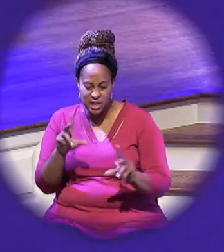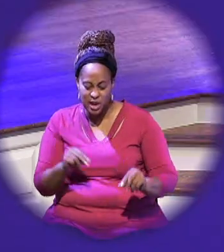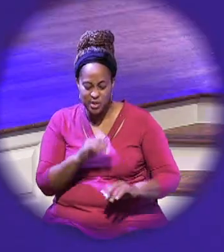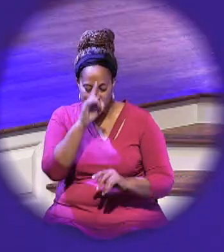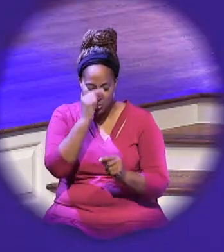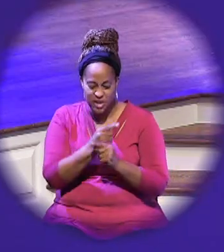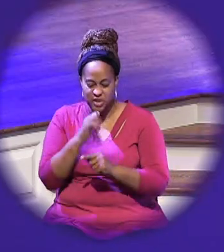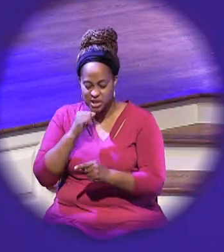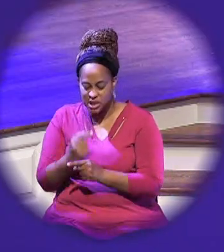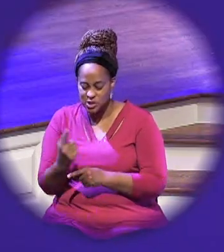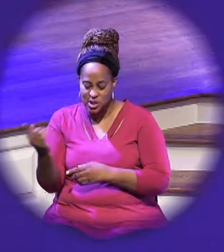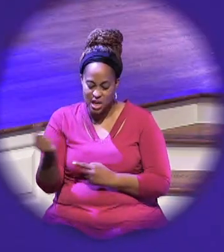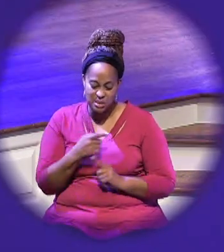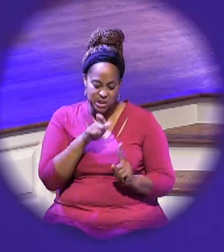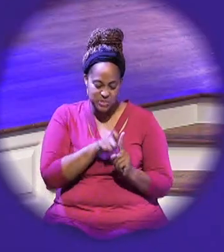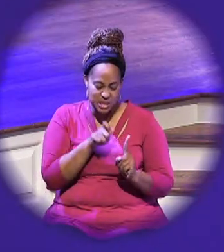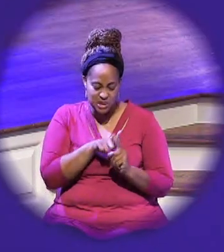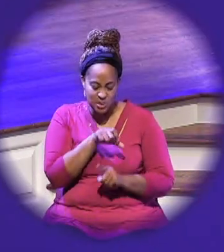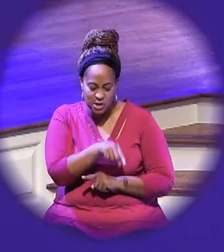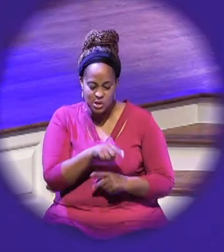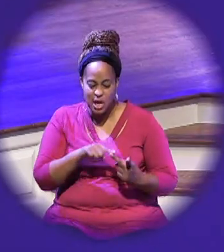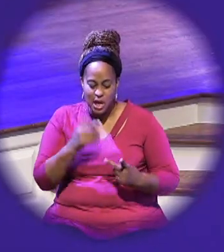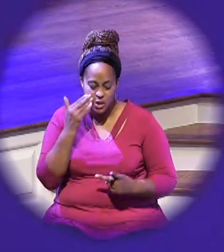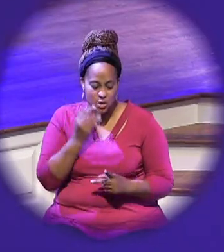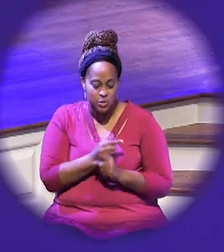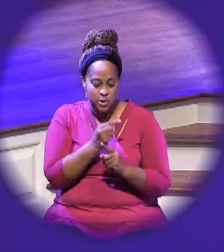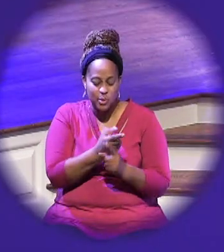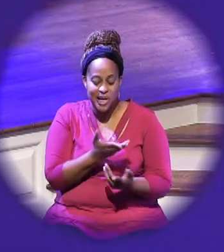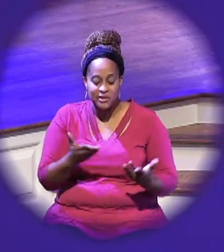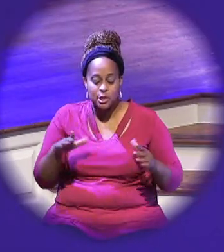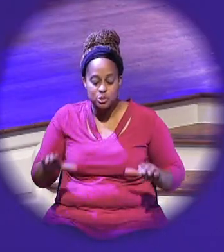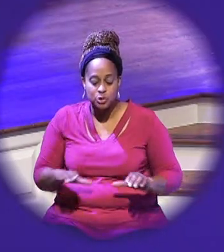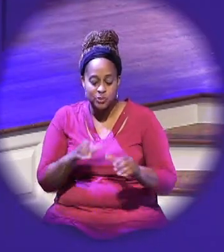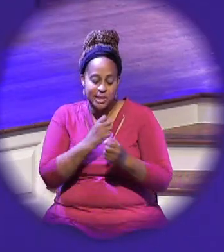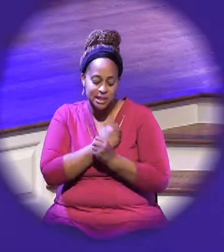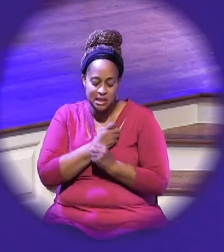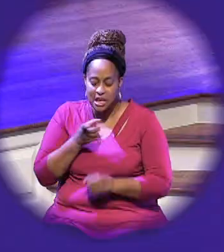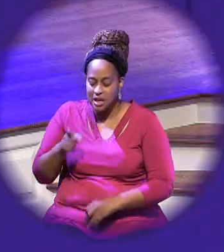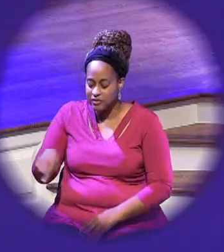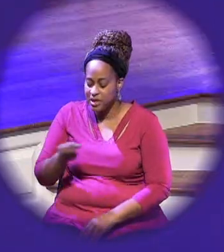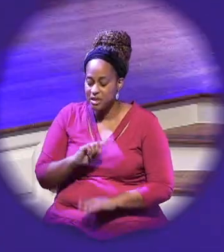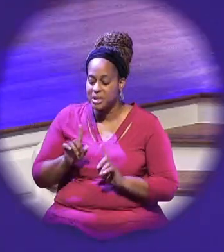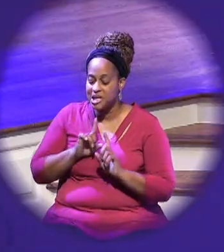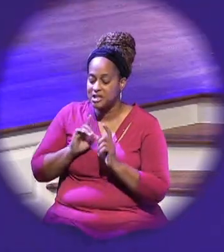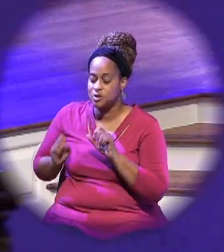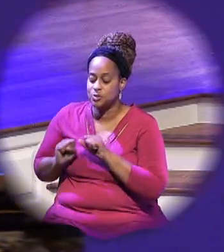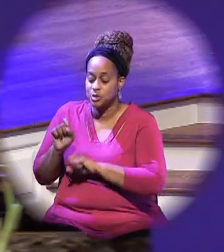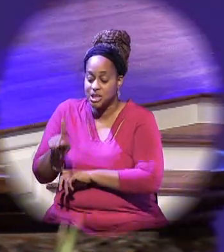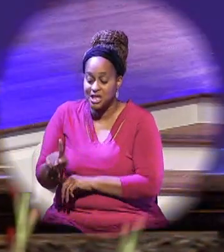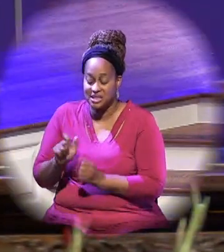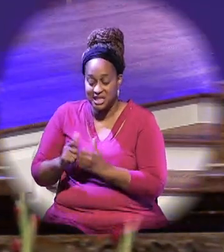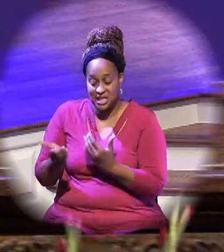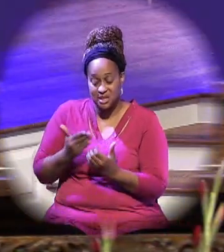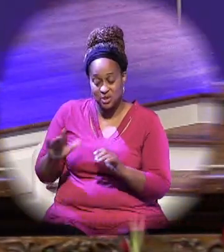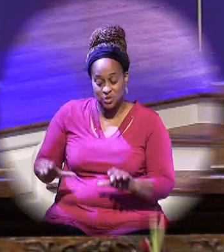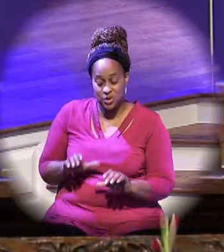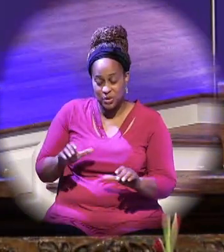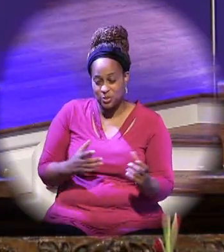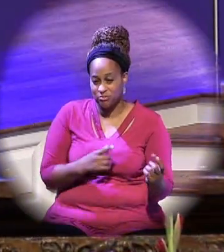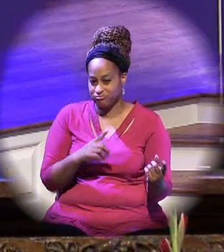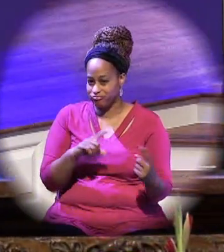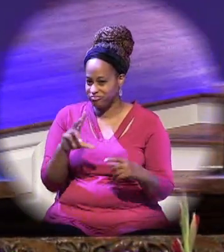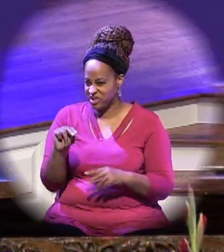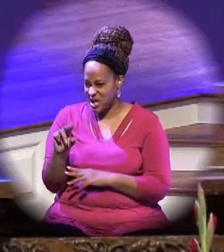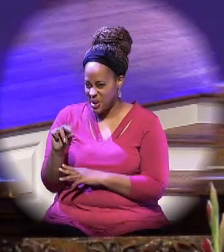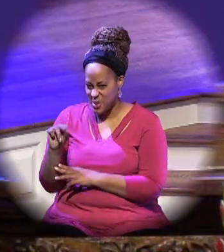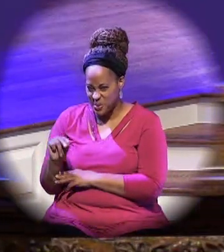or sister comes and picks on you and you know the correct thing to do is to love them in return, is that always easy to do?